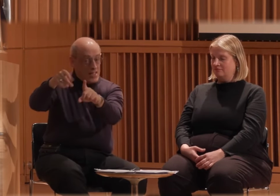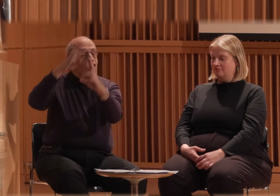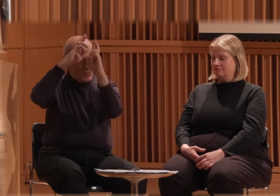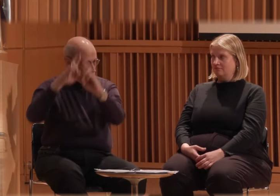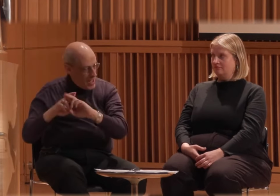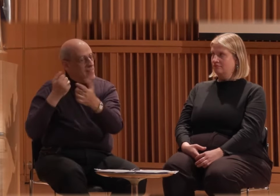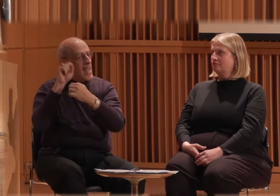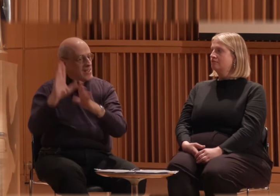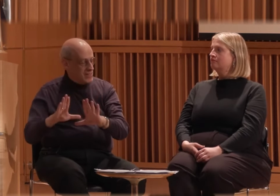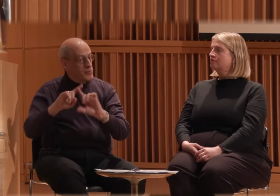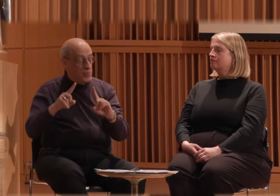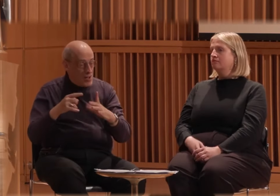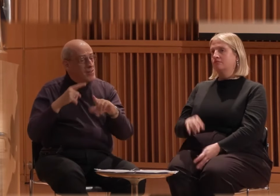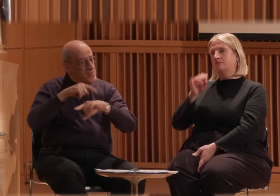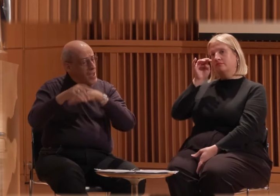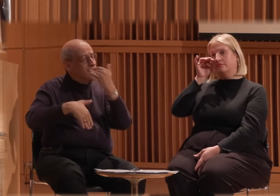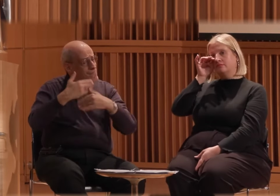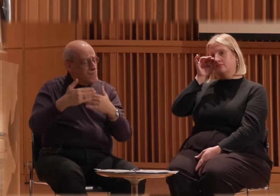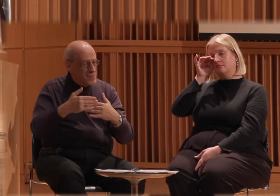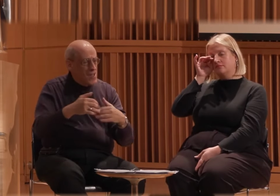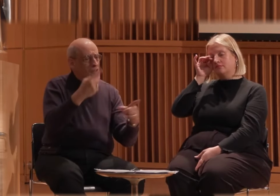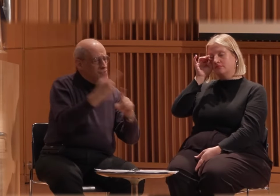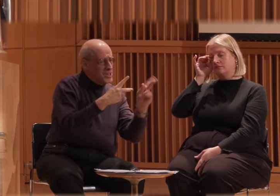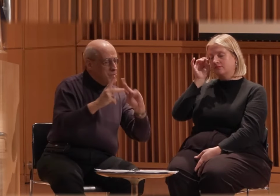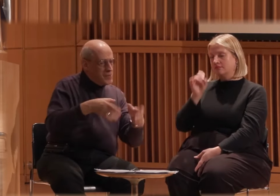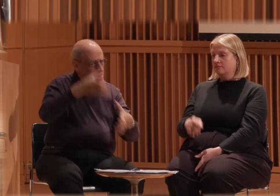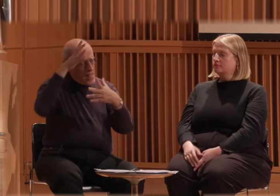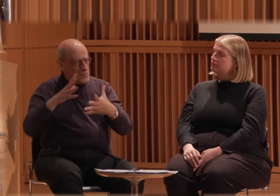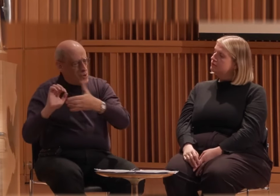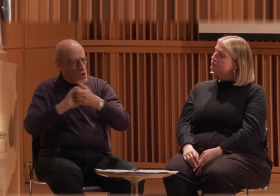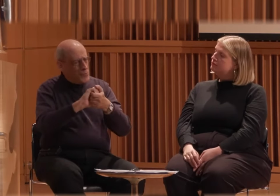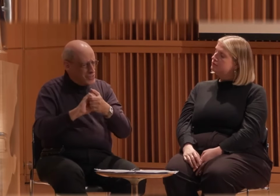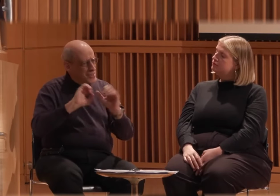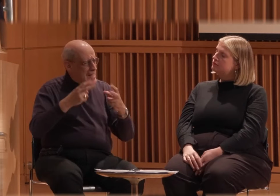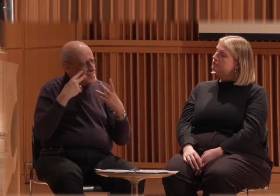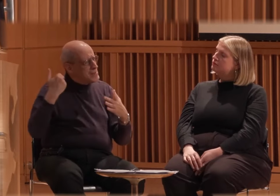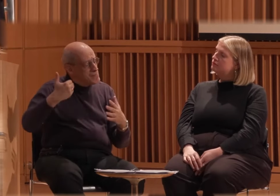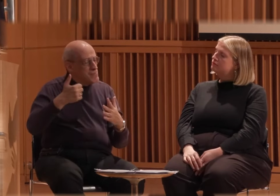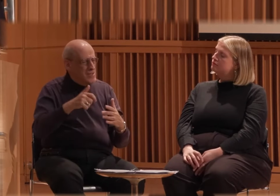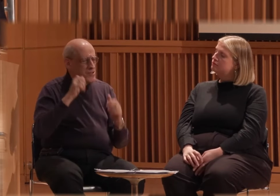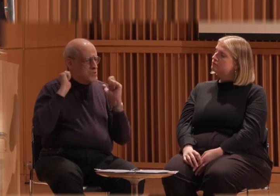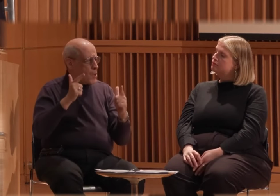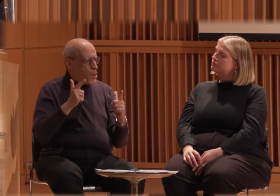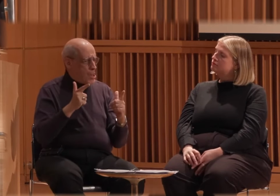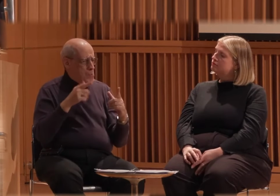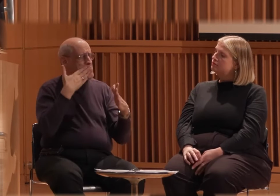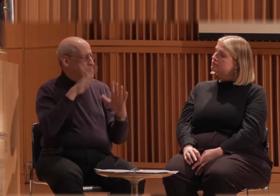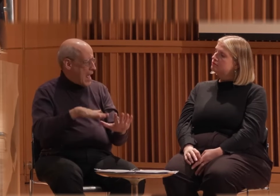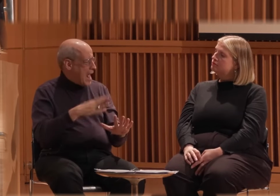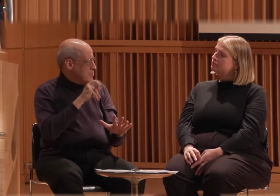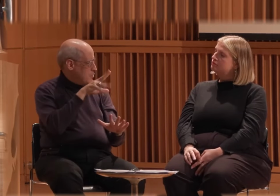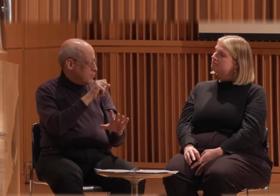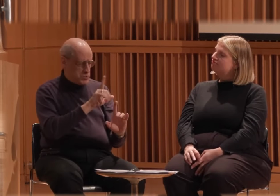activists. But over time, a lot of lay expert cooperation there. So I don't think it's all bad in terms of